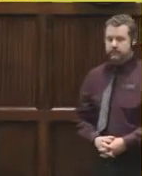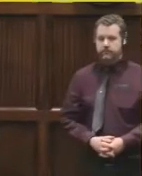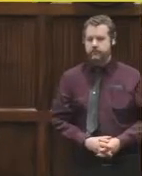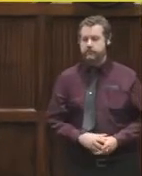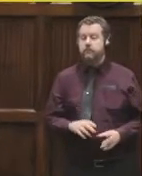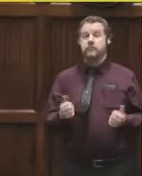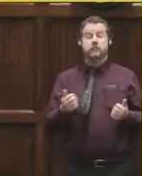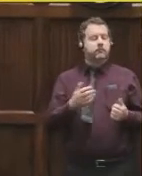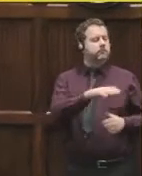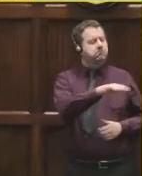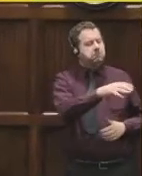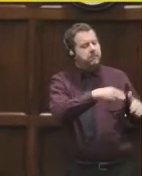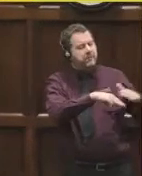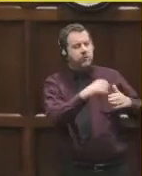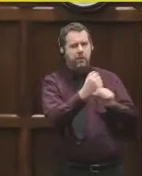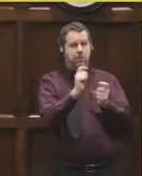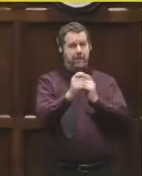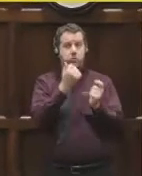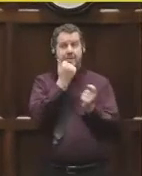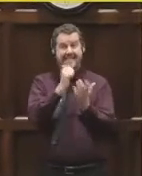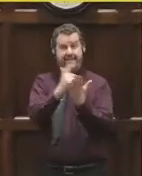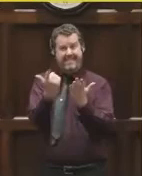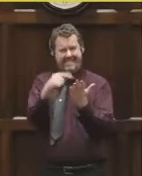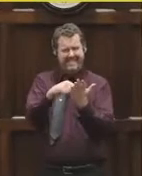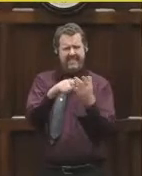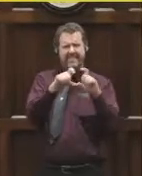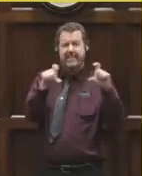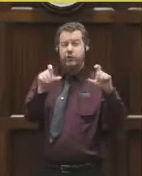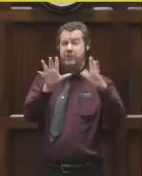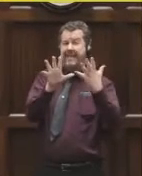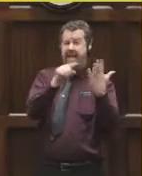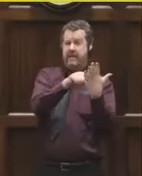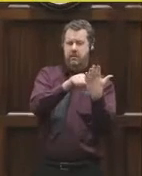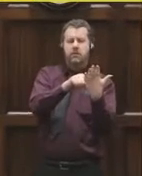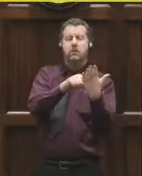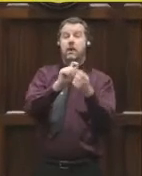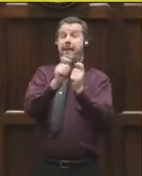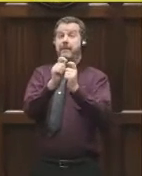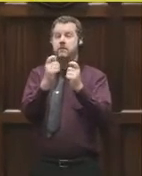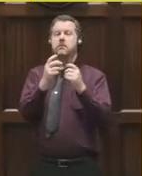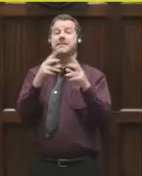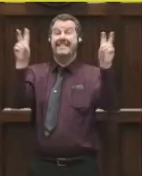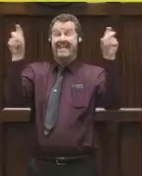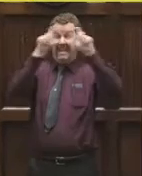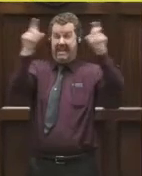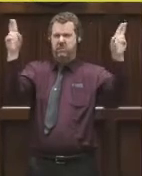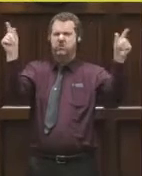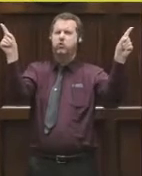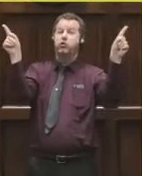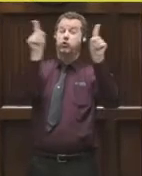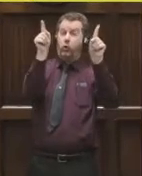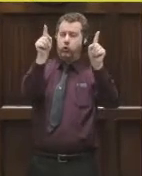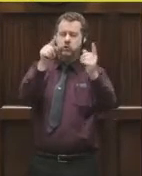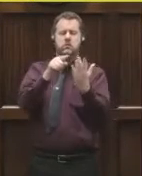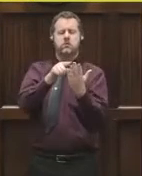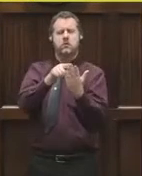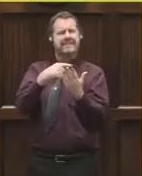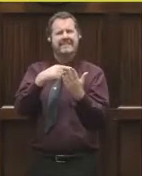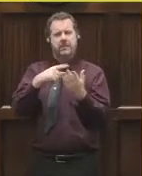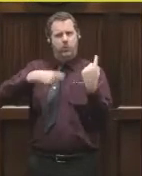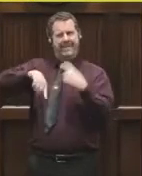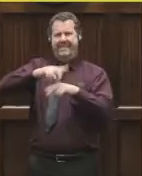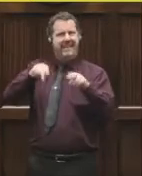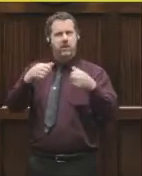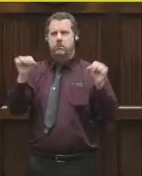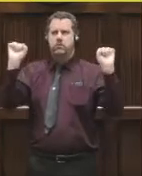Minister, in relation to Amendment 17 on Section 10, the amendment to shorten the title of the bill, unfortunately, we cannot